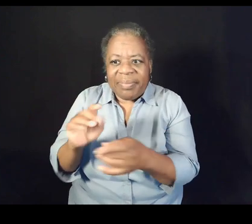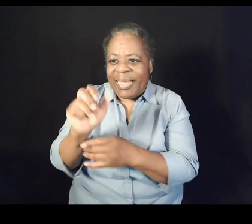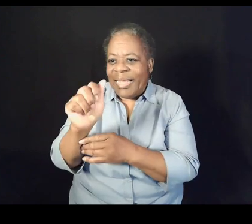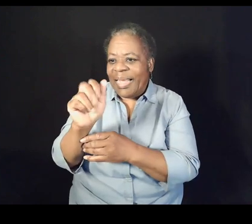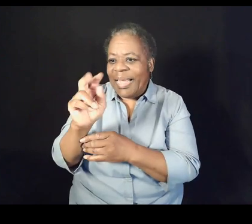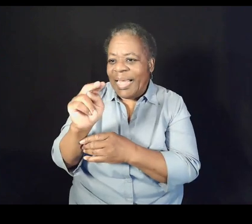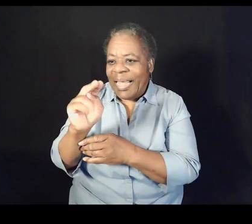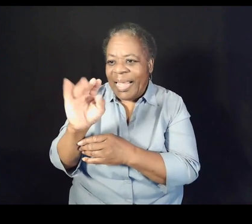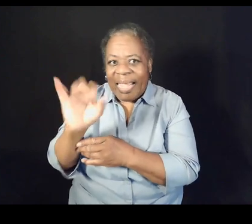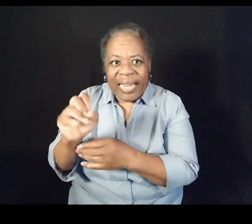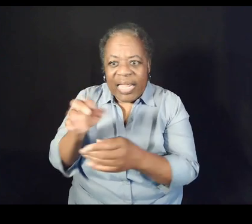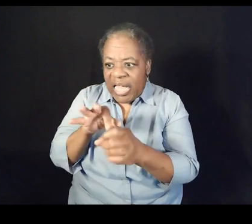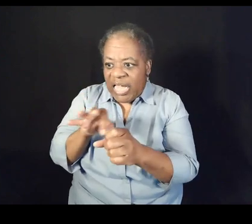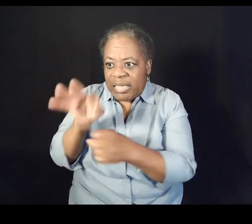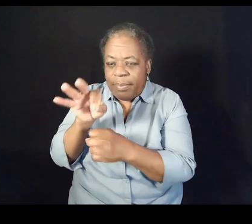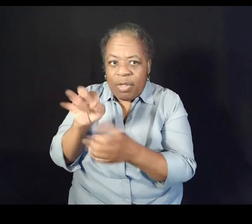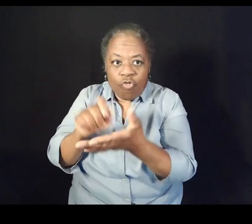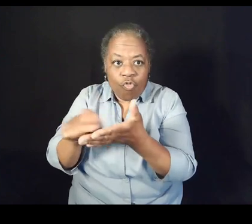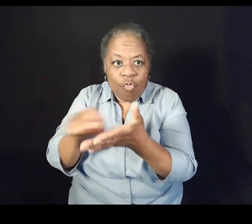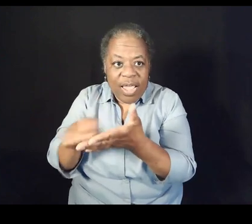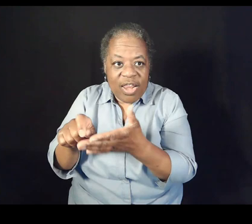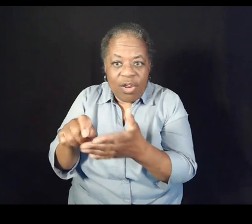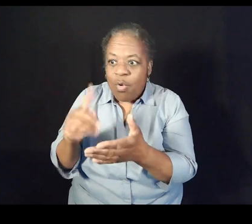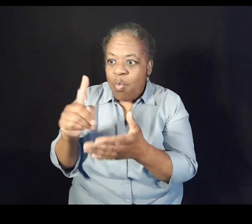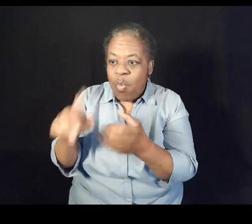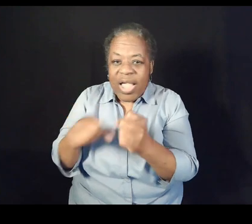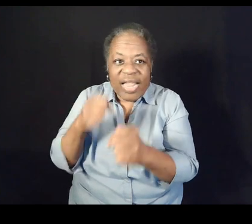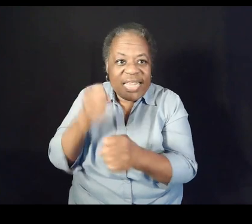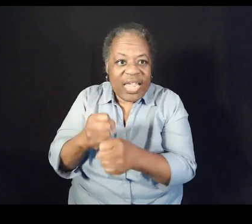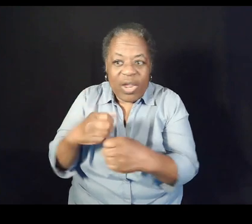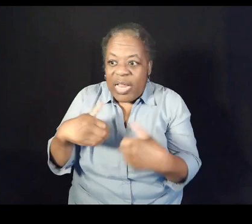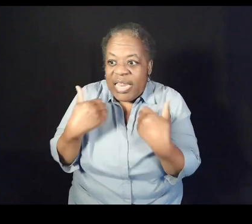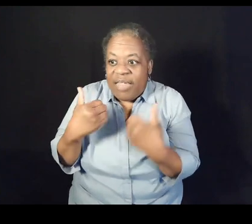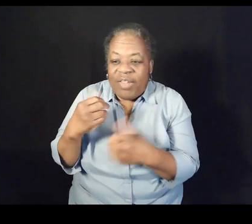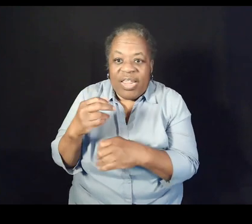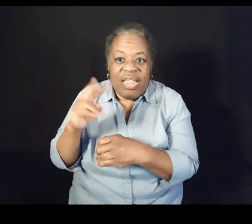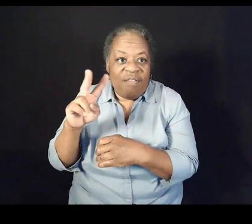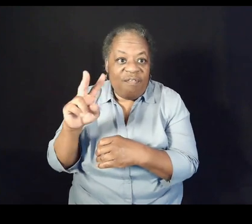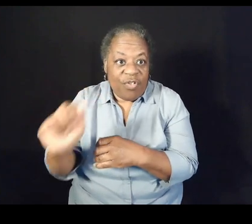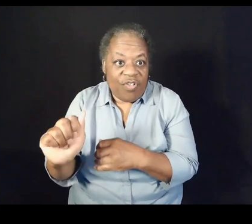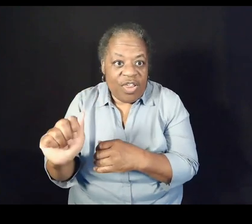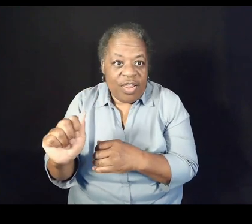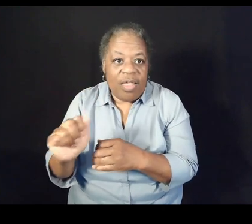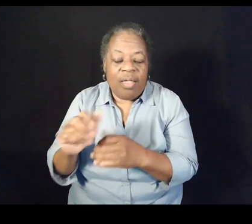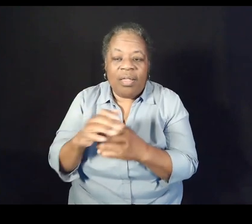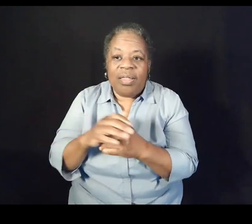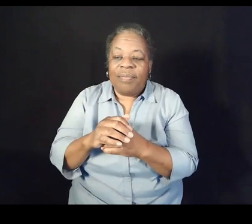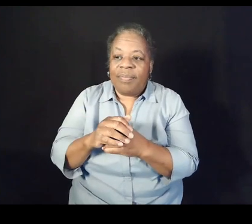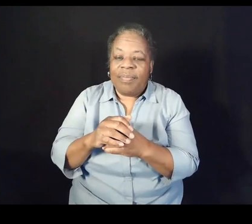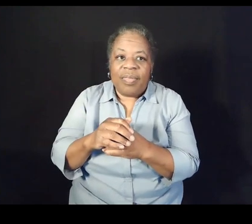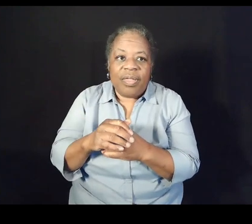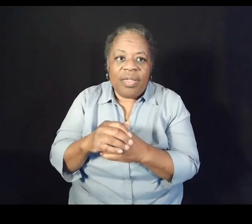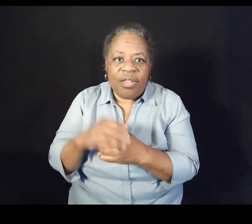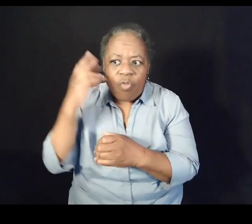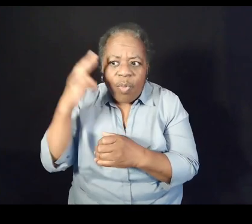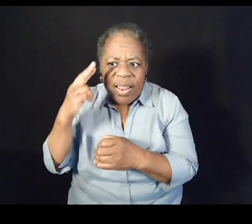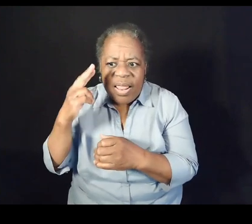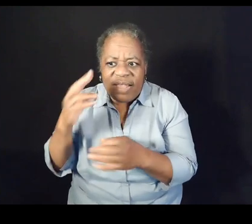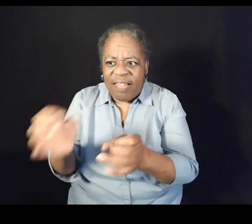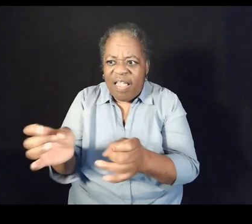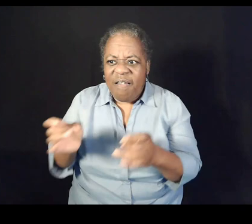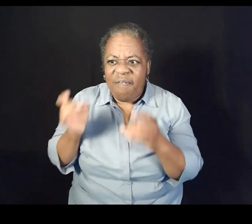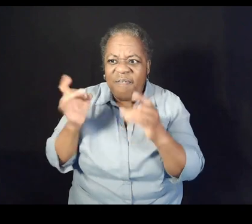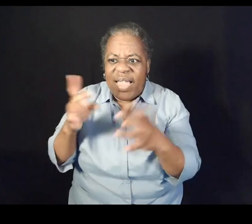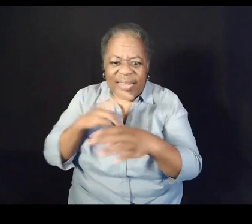year living in the Virginia wilderness, only to discover, to her dismay, that violence always wins in the